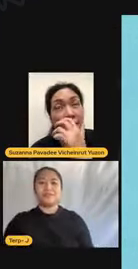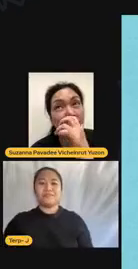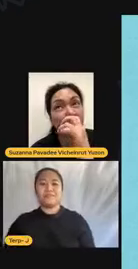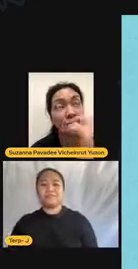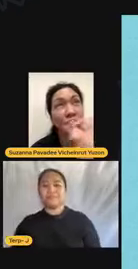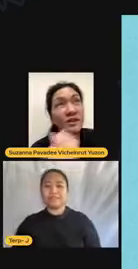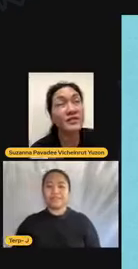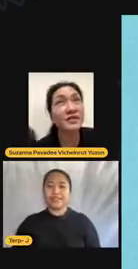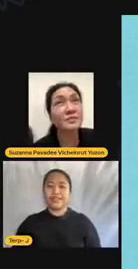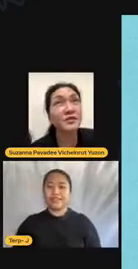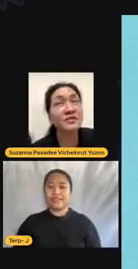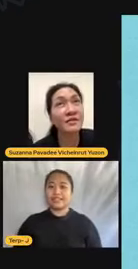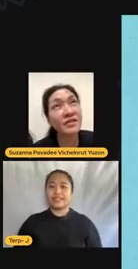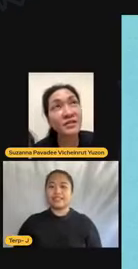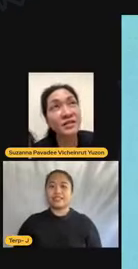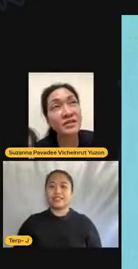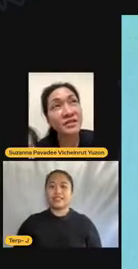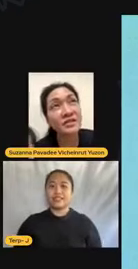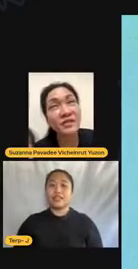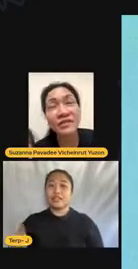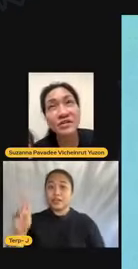In America, I believe it's up to